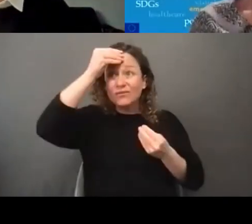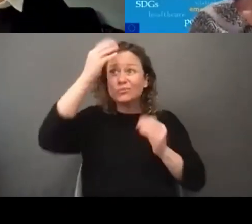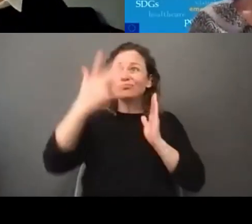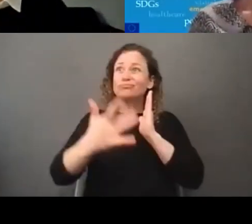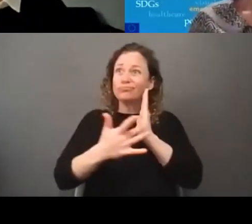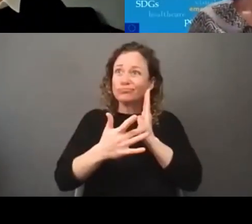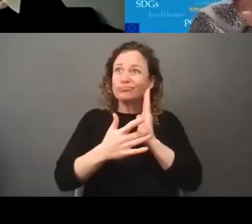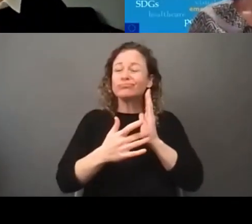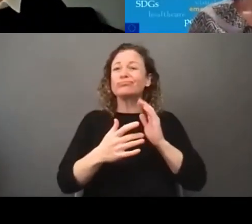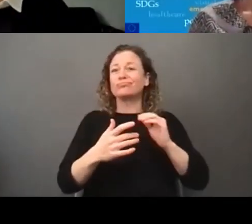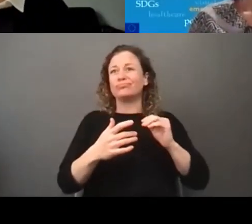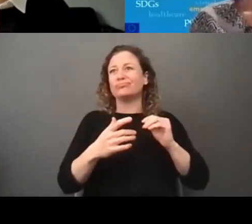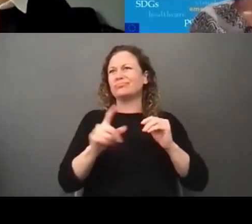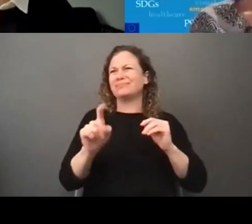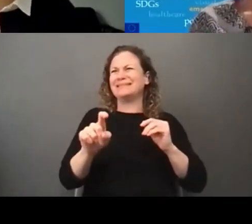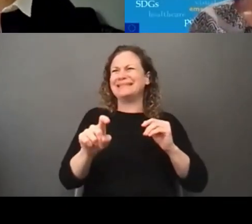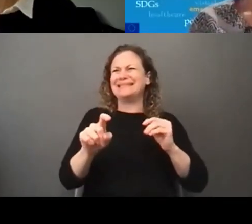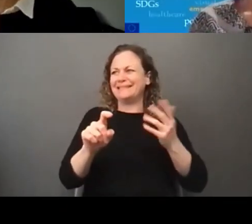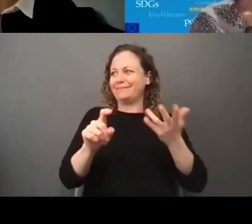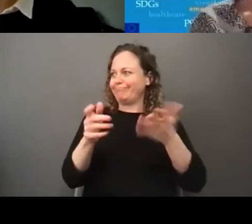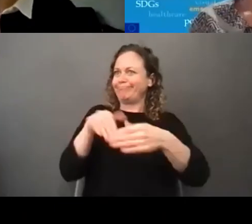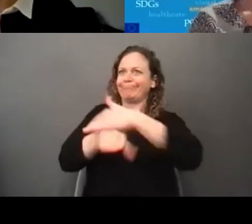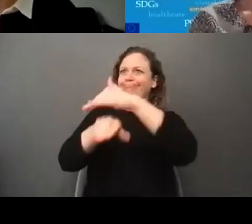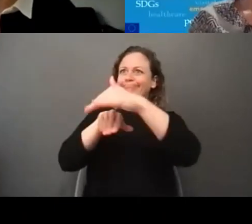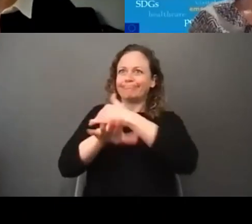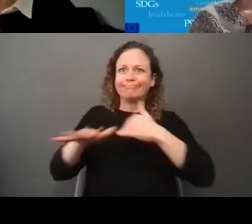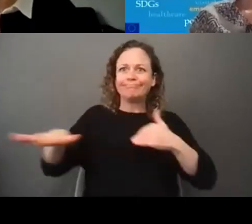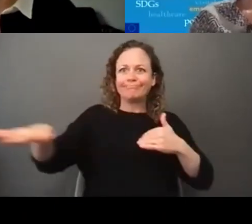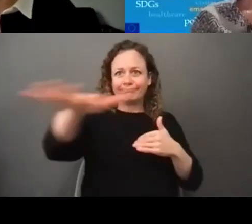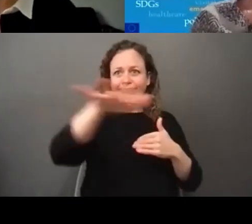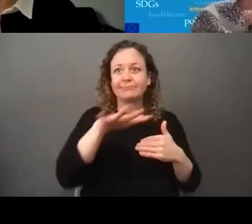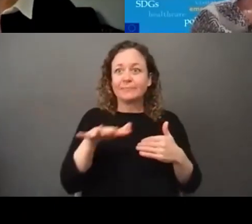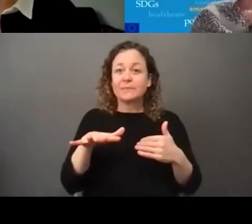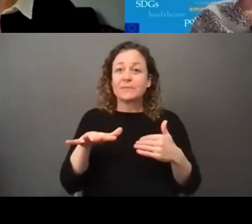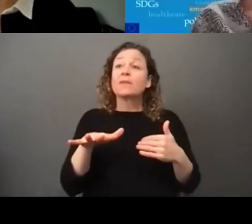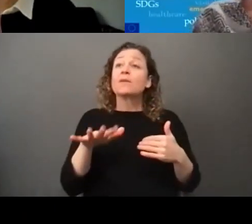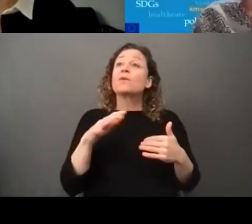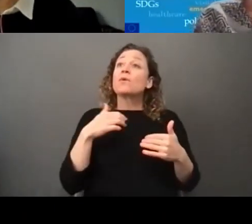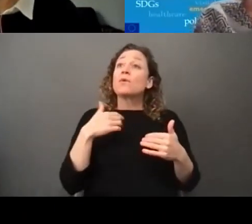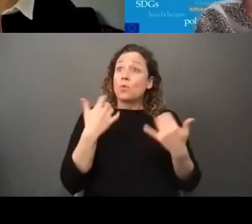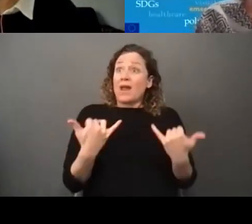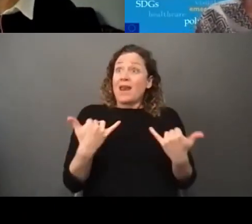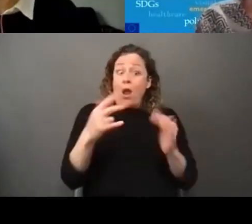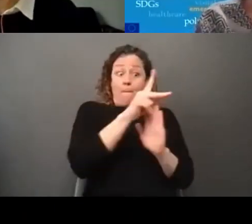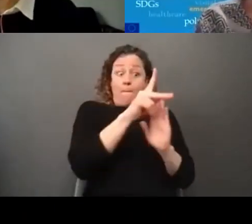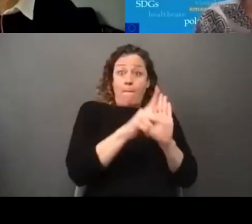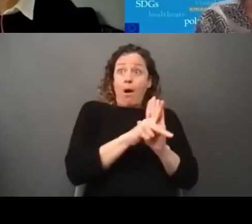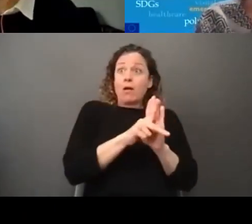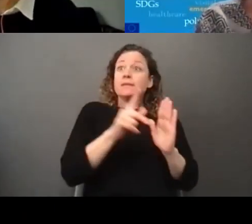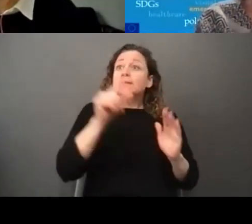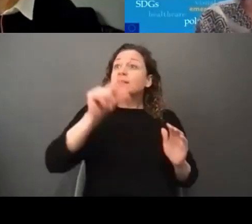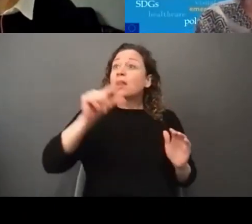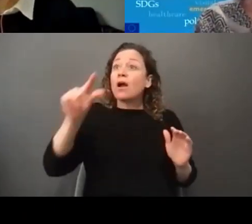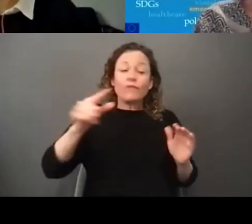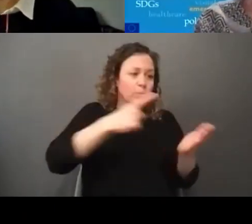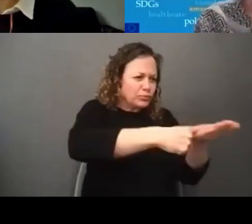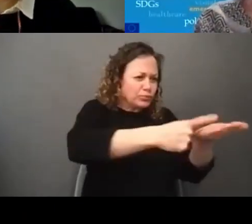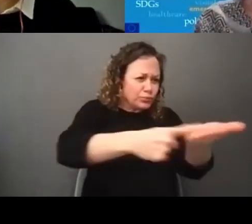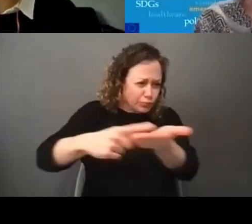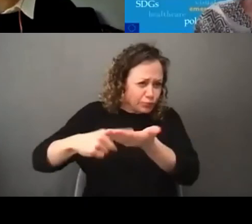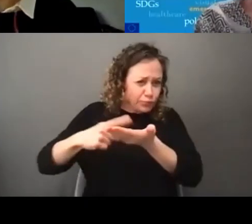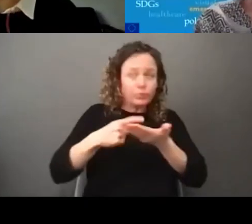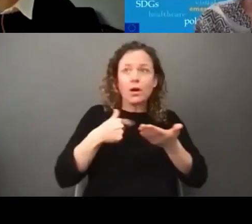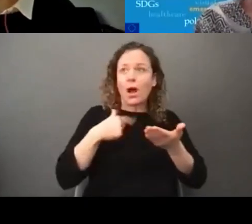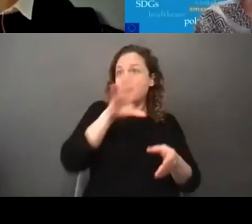folks around a public policy around digital literacy. So if anyone wants to provide more feedback or comments on that, we would love to